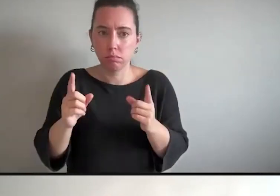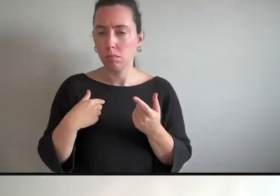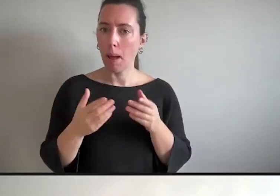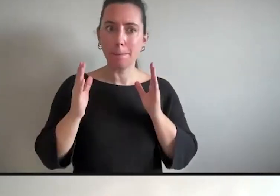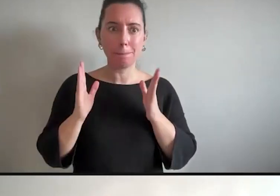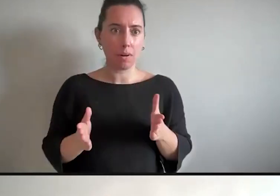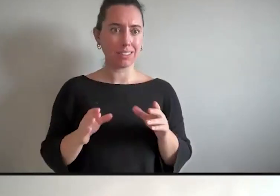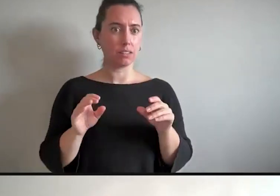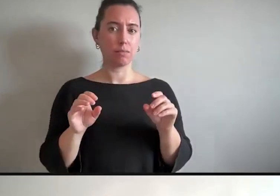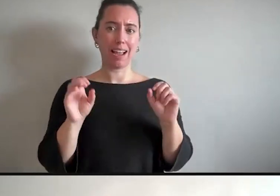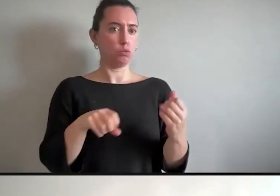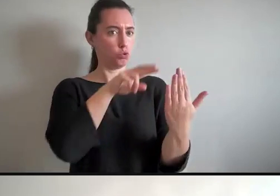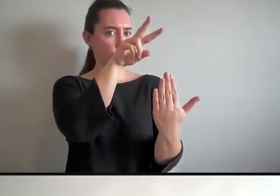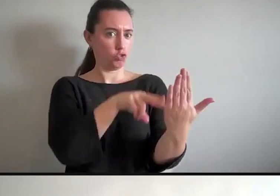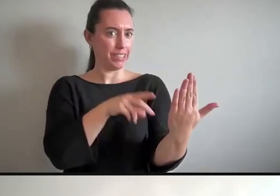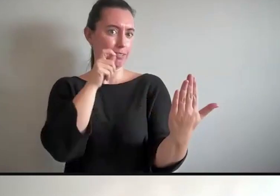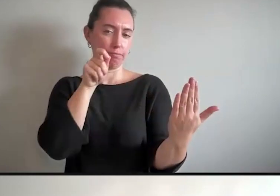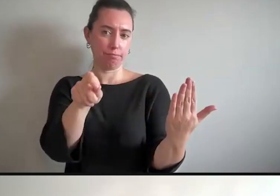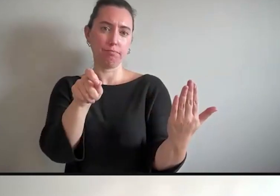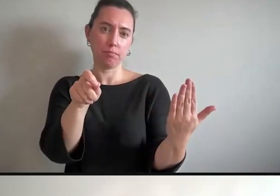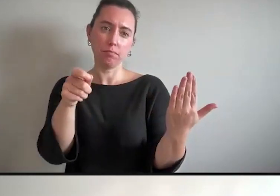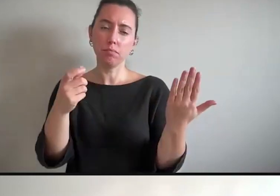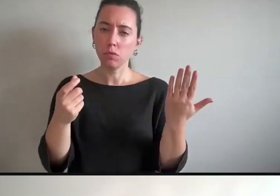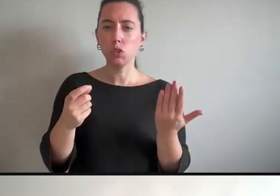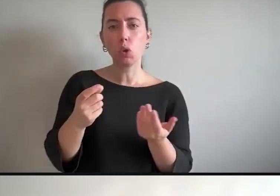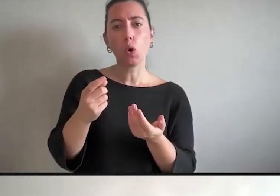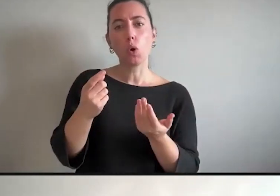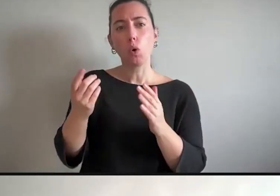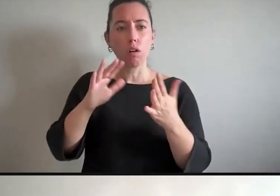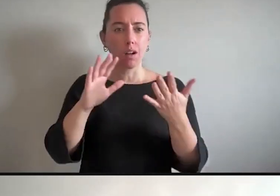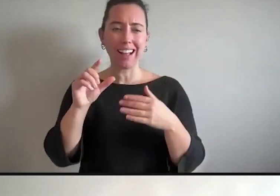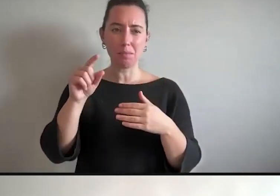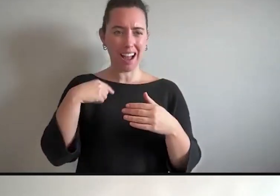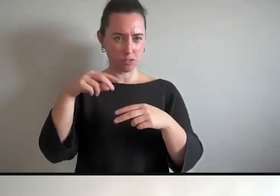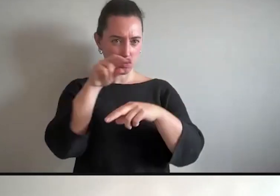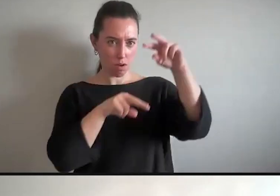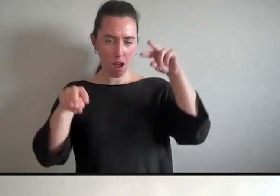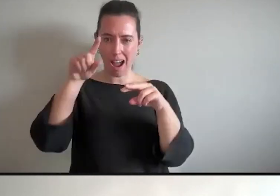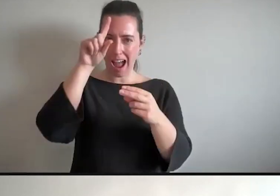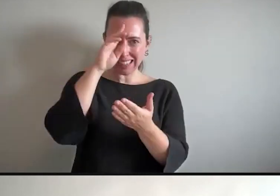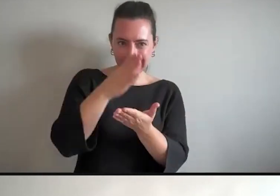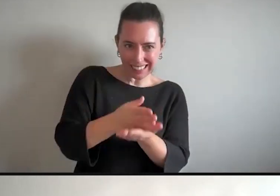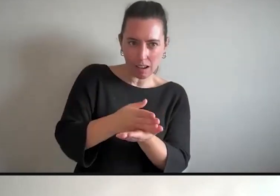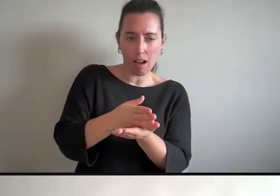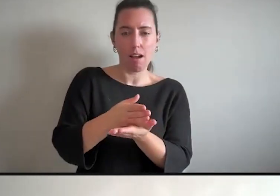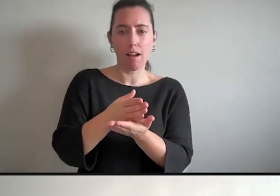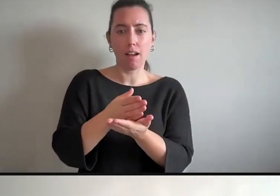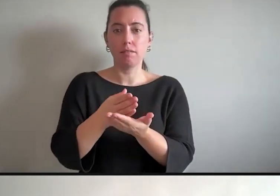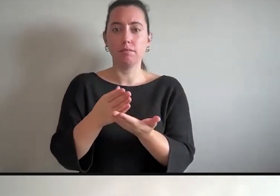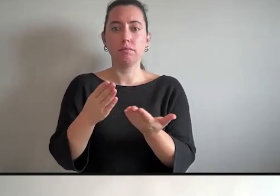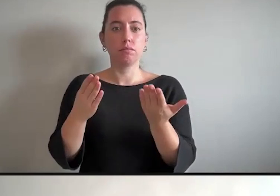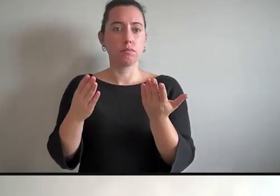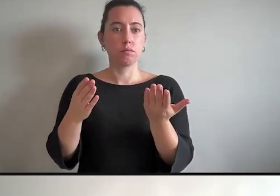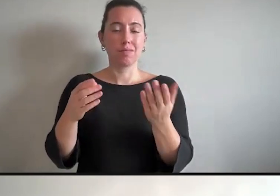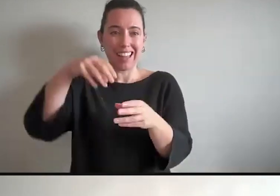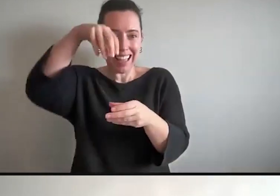there is a decision point that you make. You know, we recently did a project